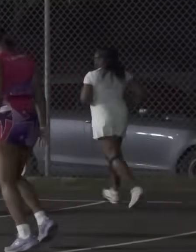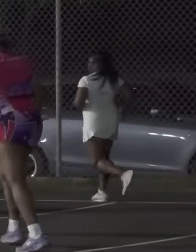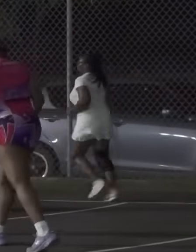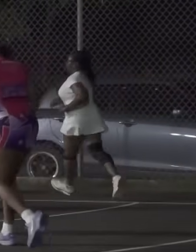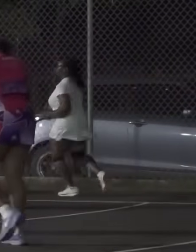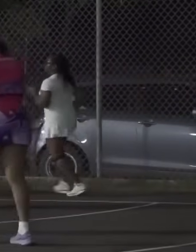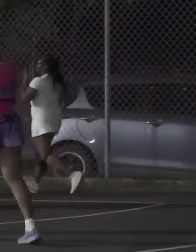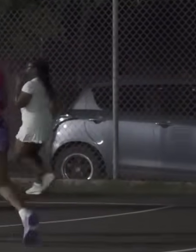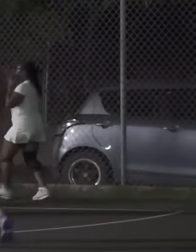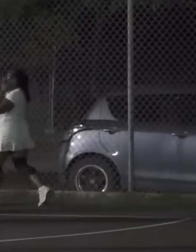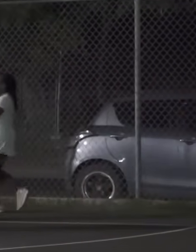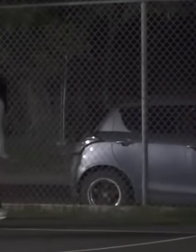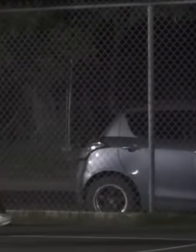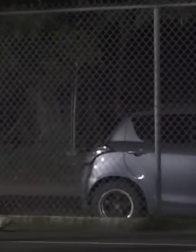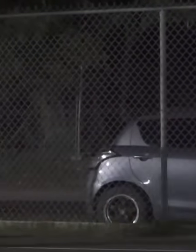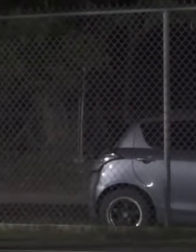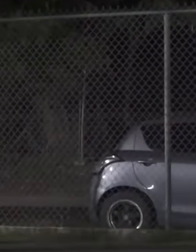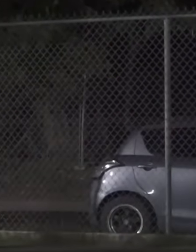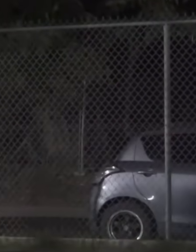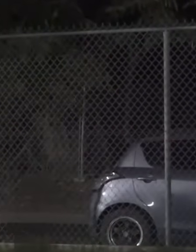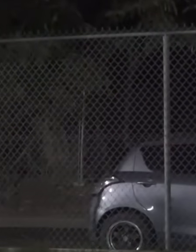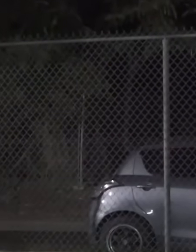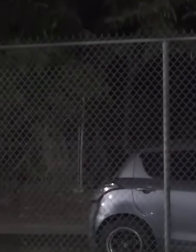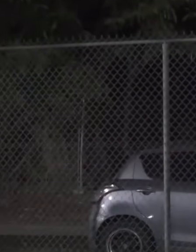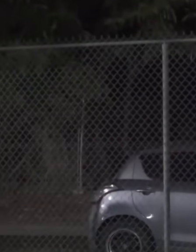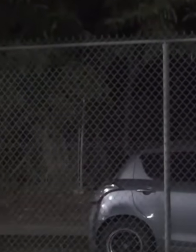one. Eventually brushing aside Wow Shotters